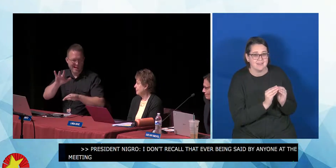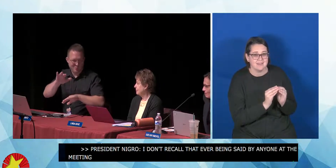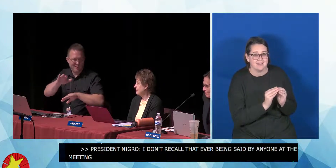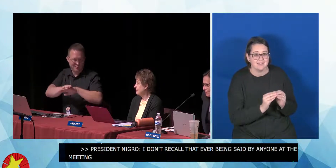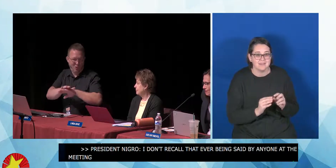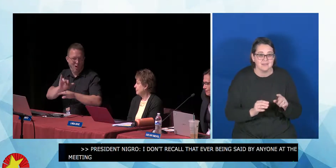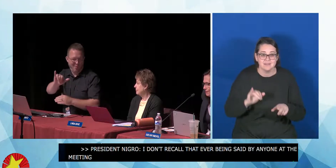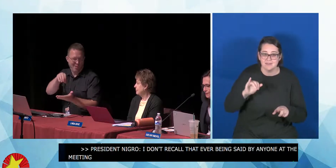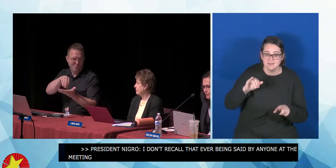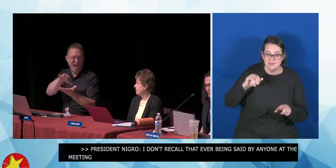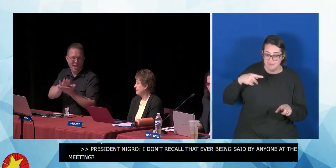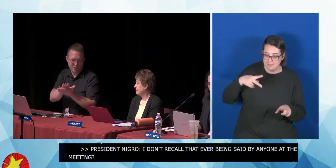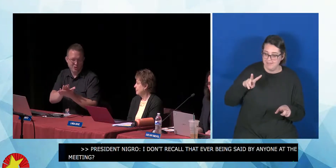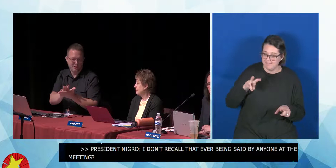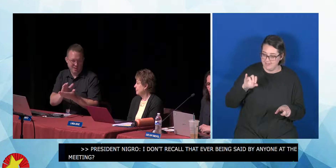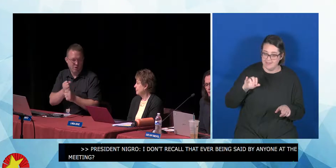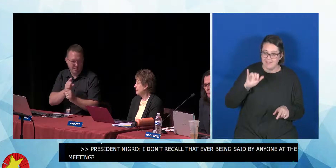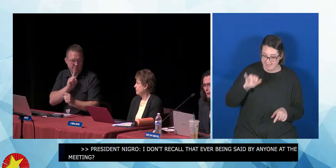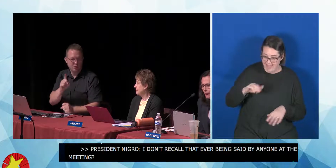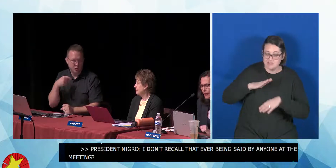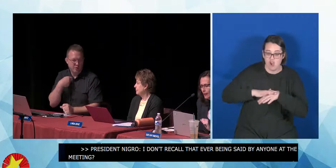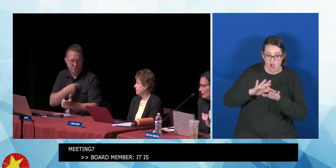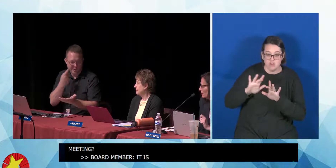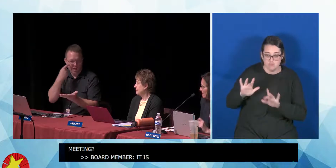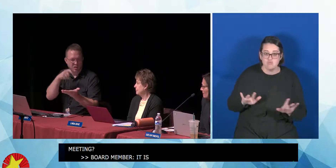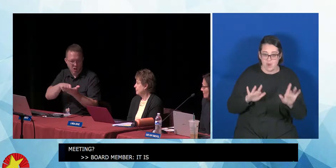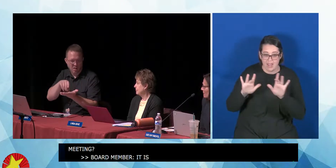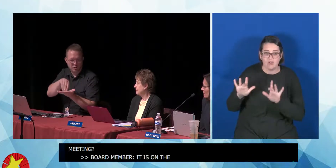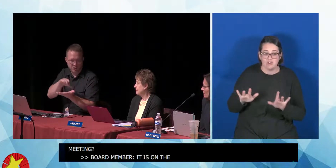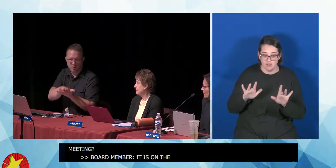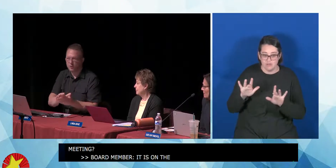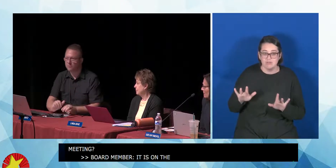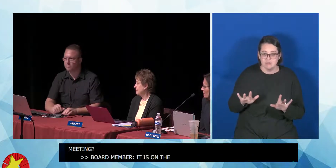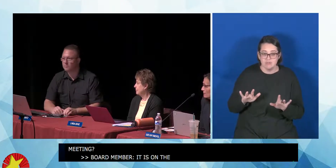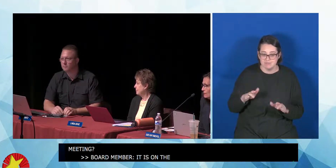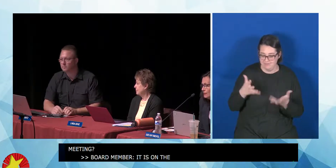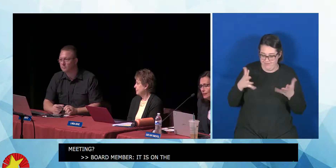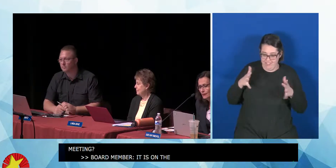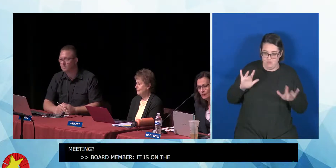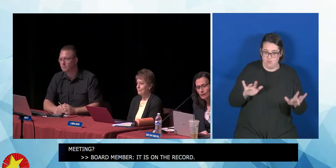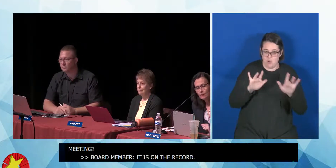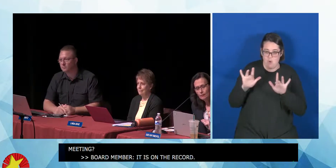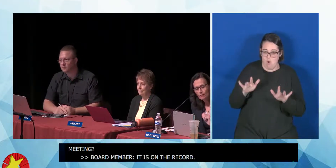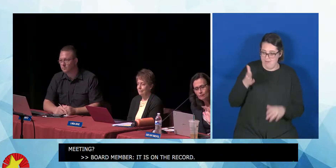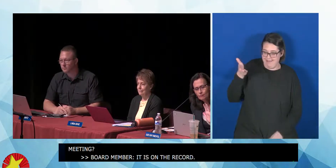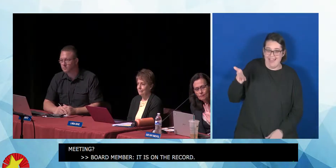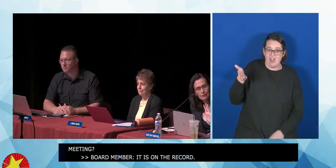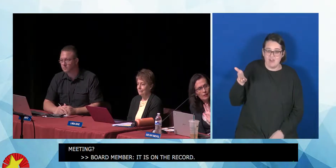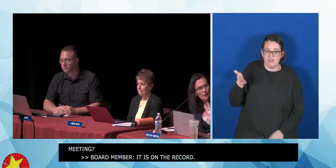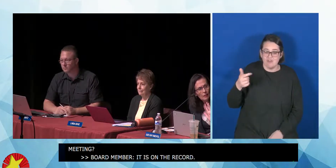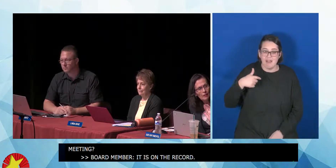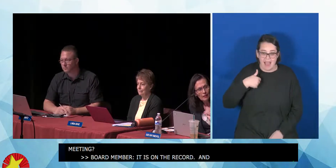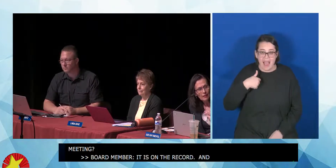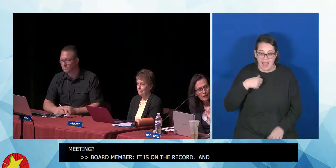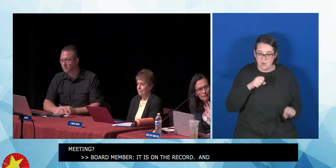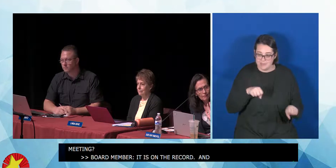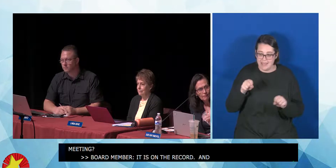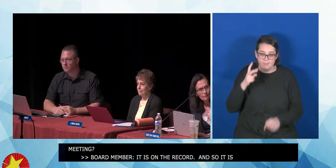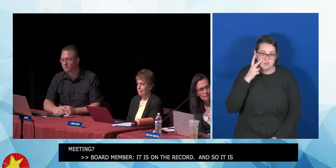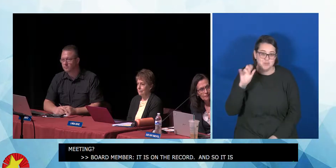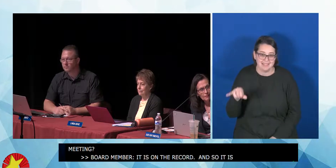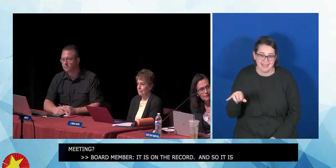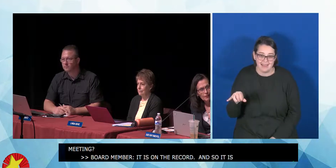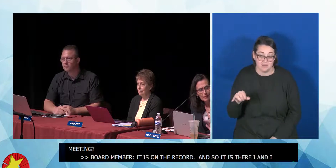It is on the record, and it is on a recording, so it is there, and I was able to view that. And